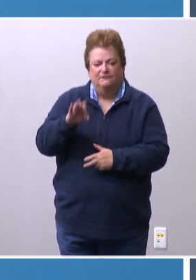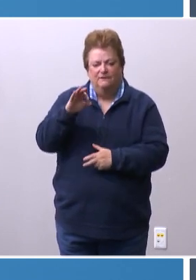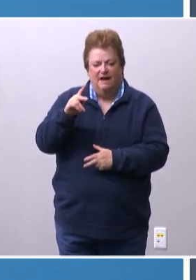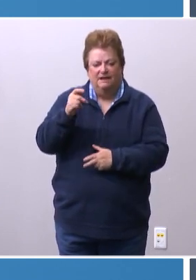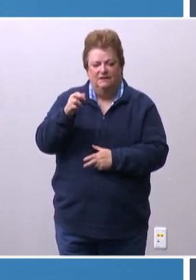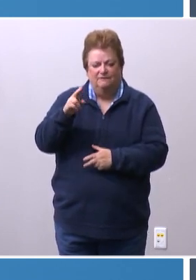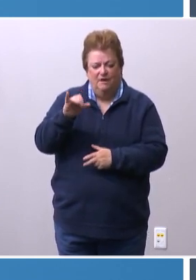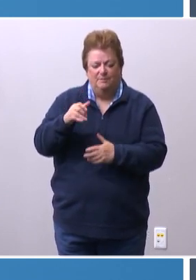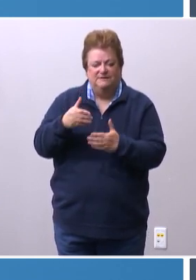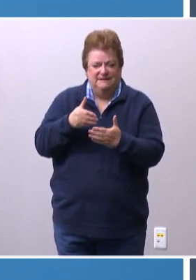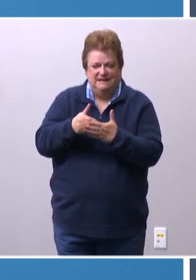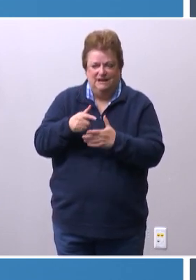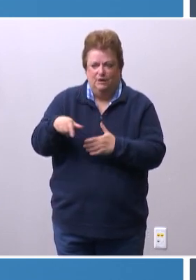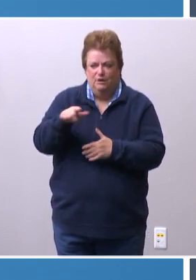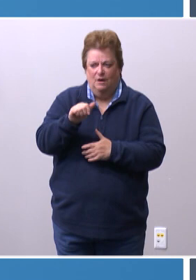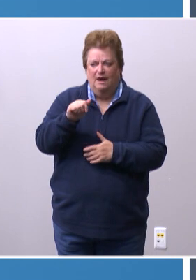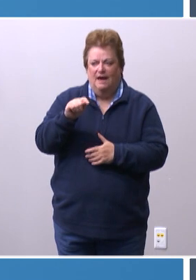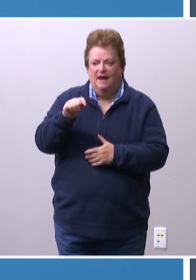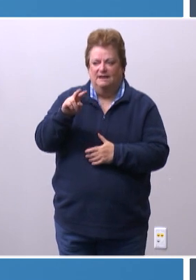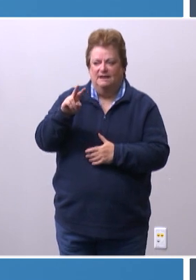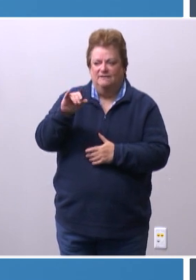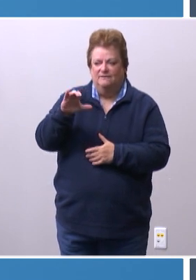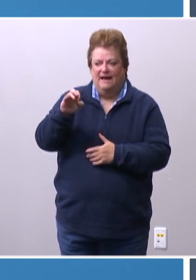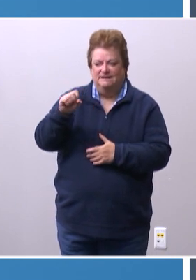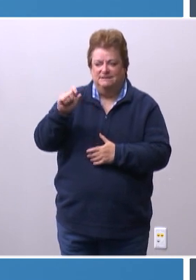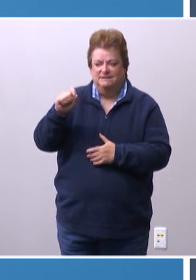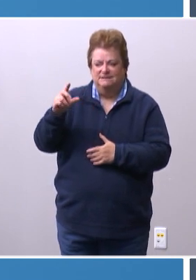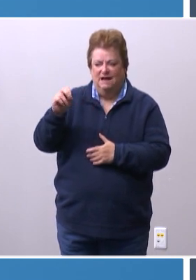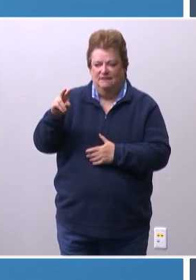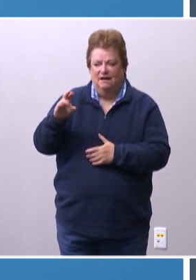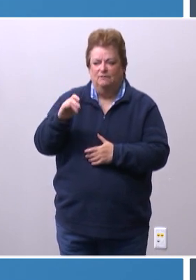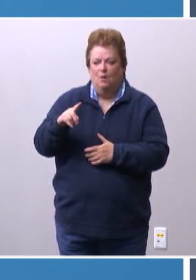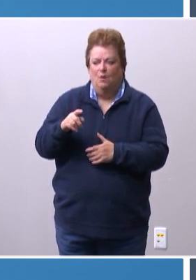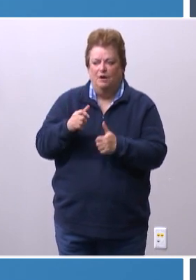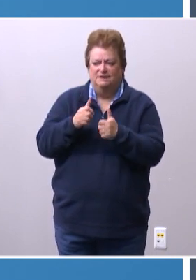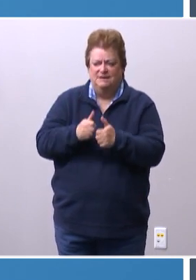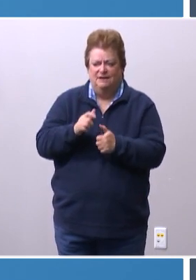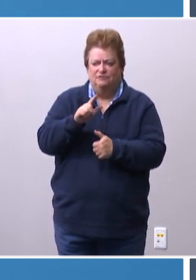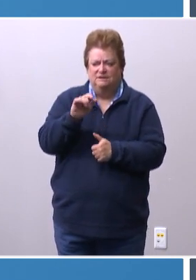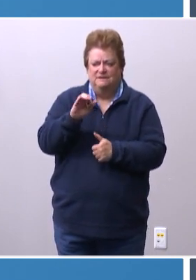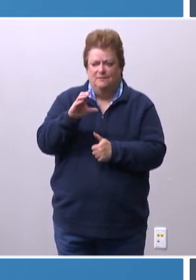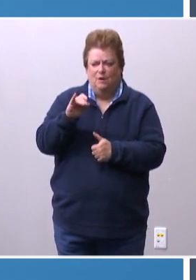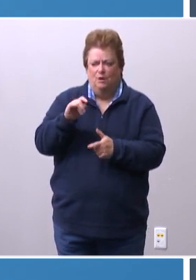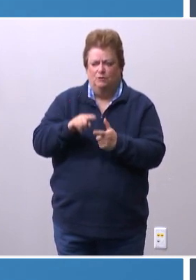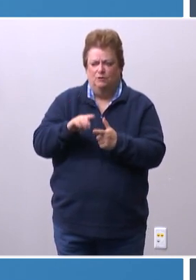pharmacy near you at vaccines.gov or by texting your zip code to